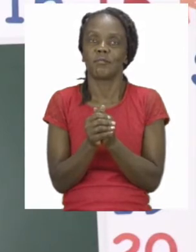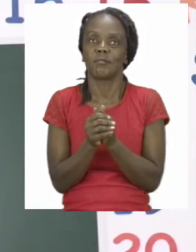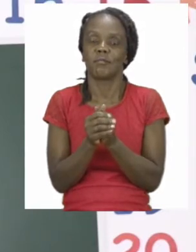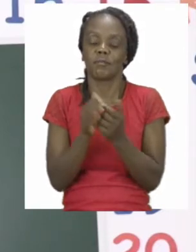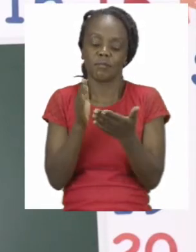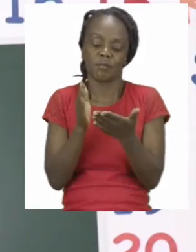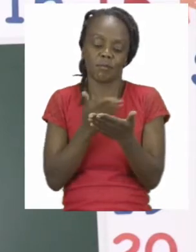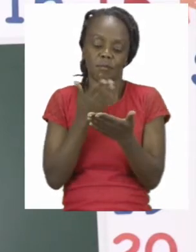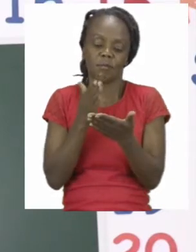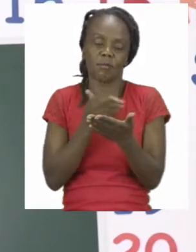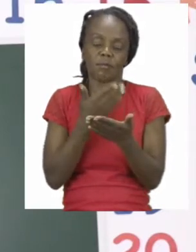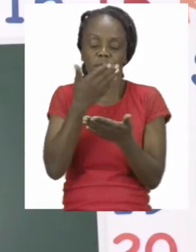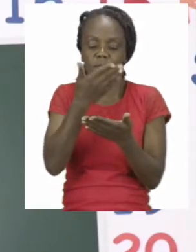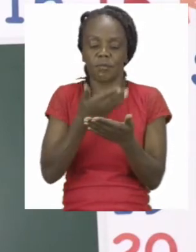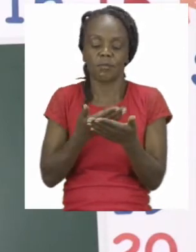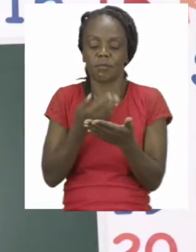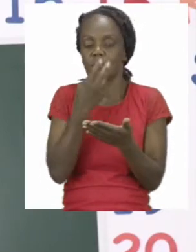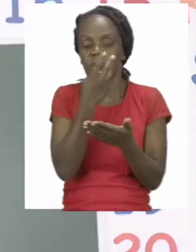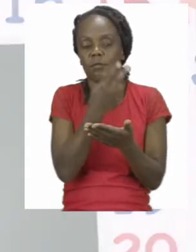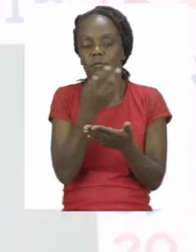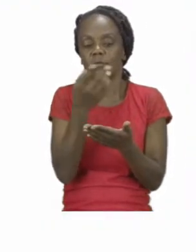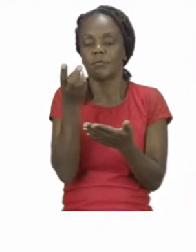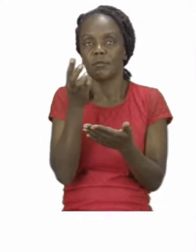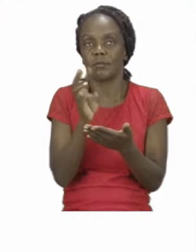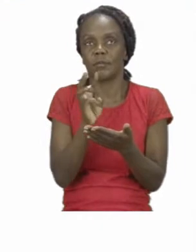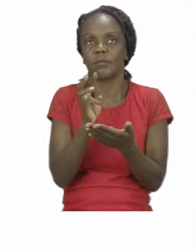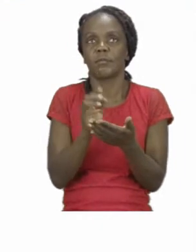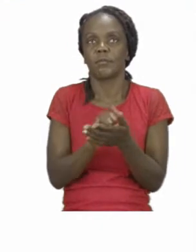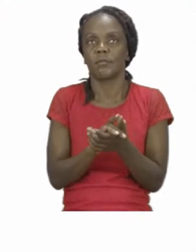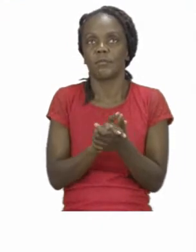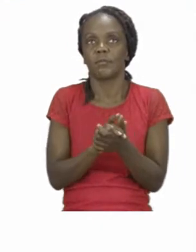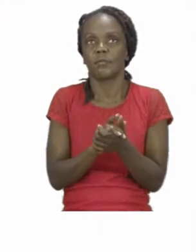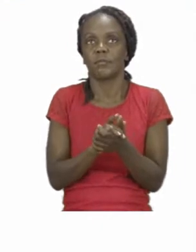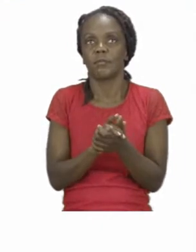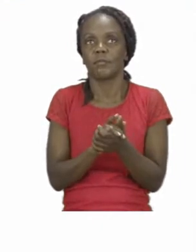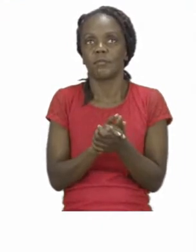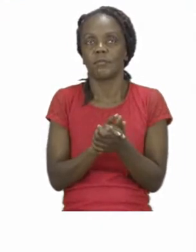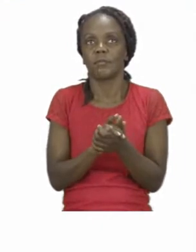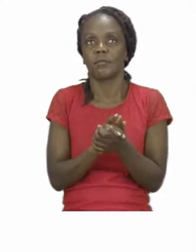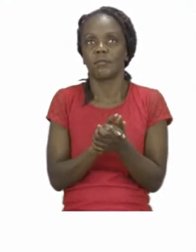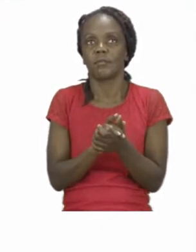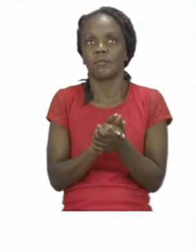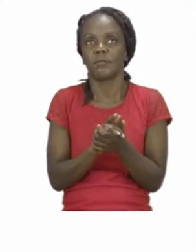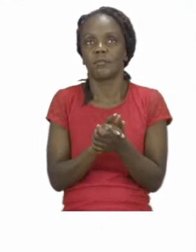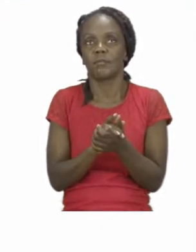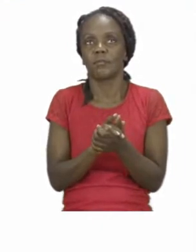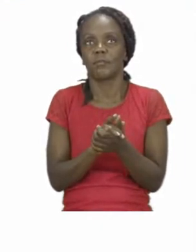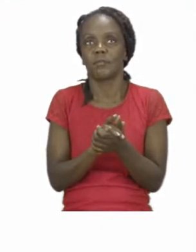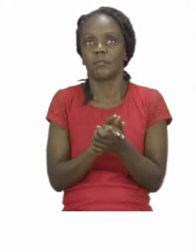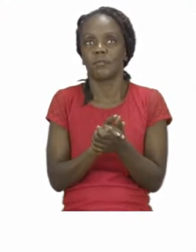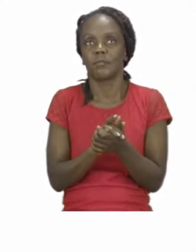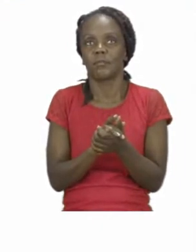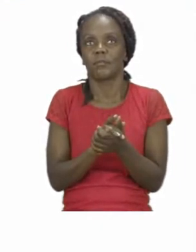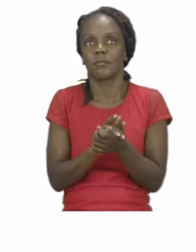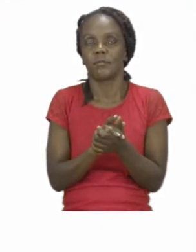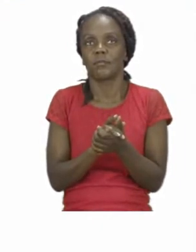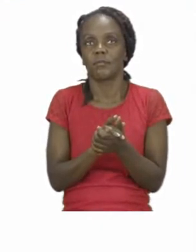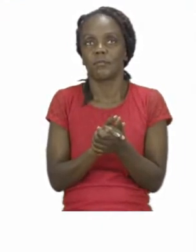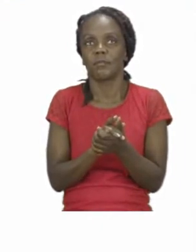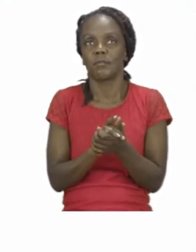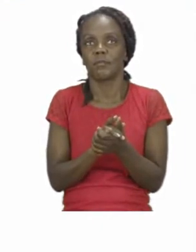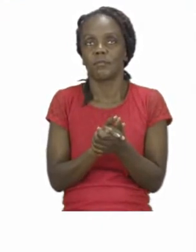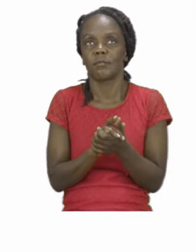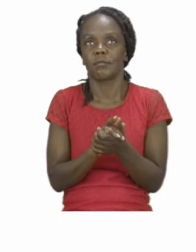look at page 26. On page 26, we are going to